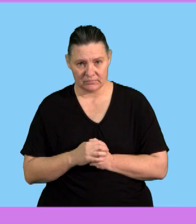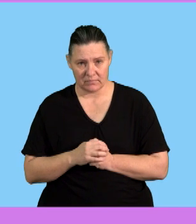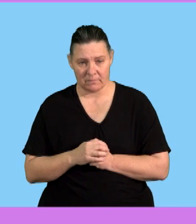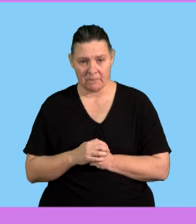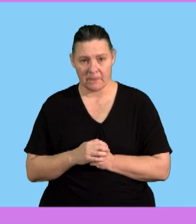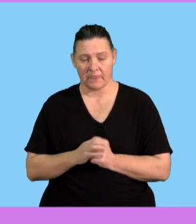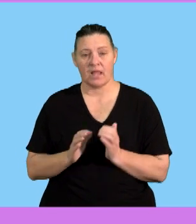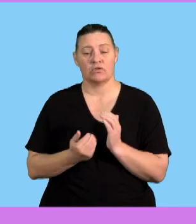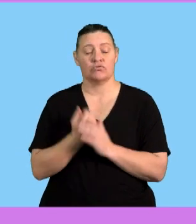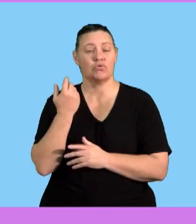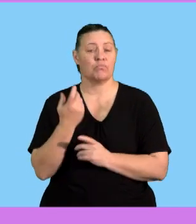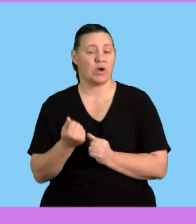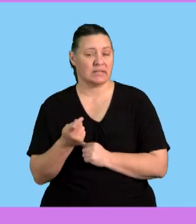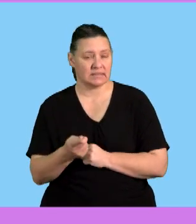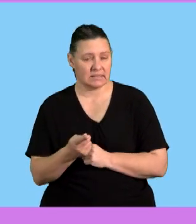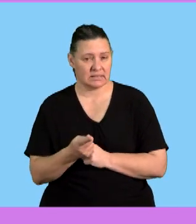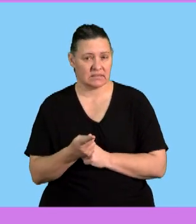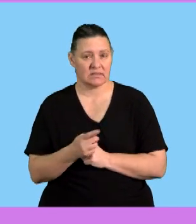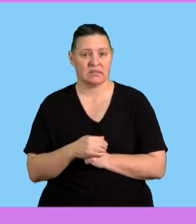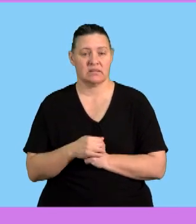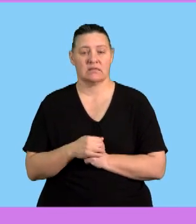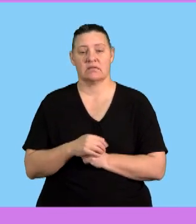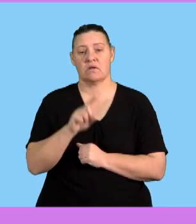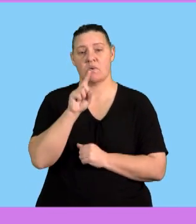So the new price is then going to be